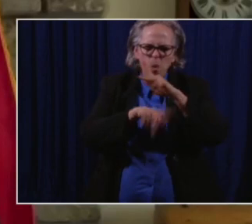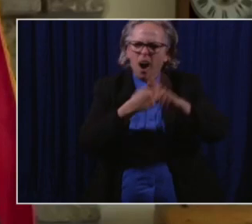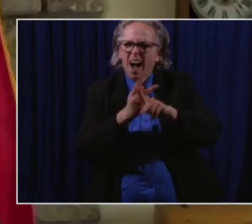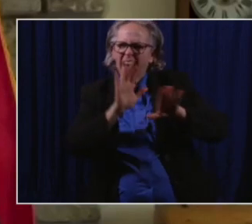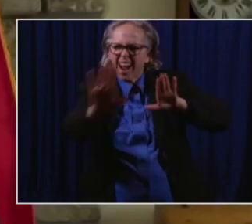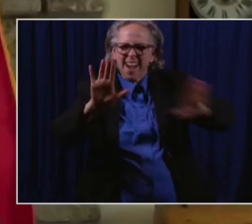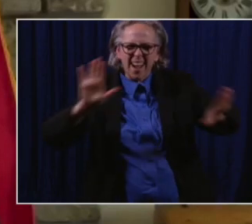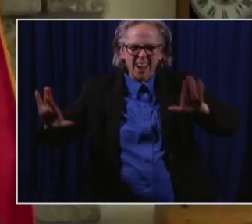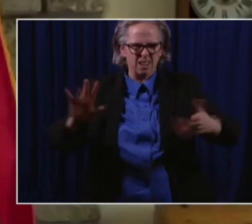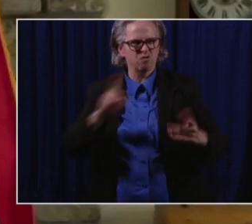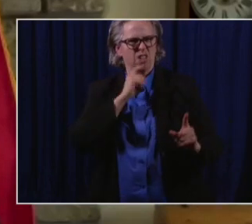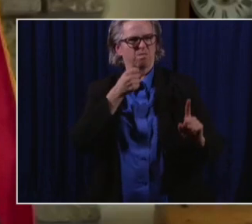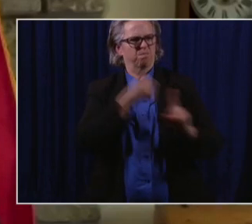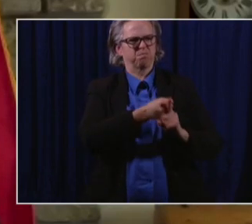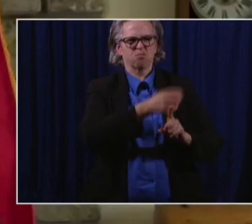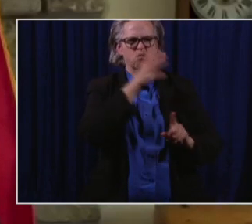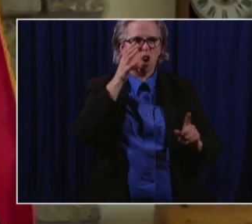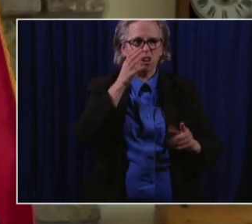seeing it older.